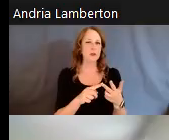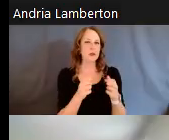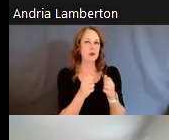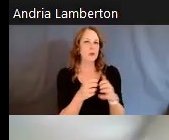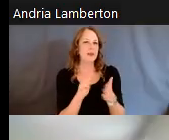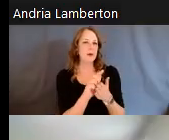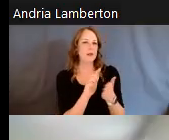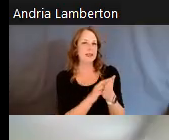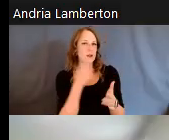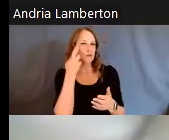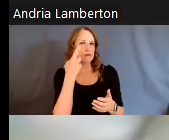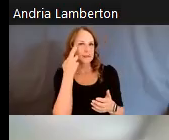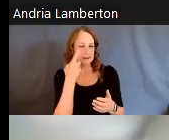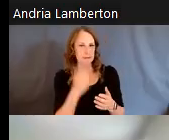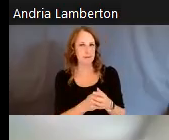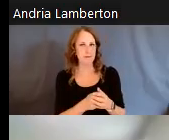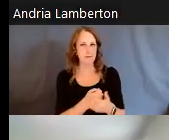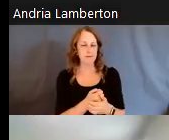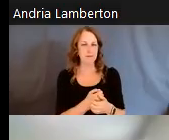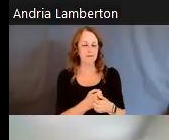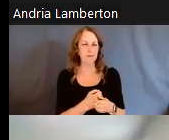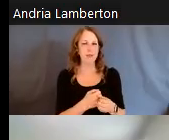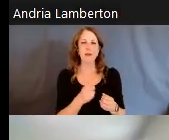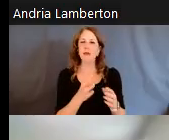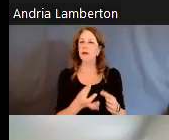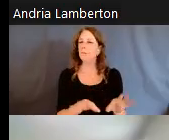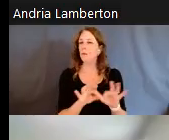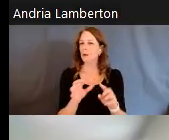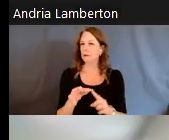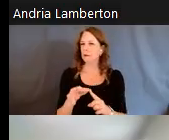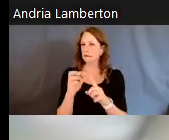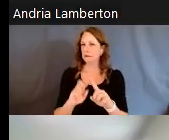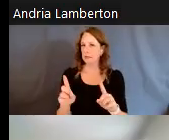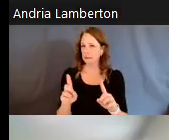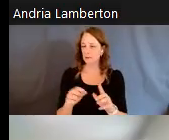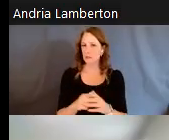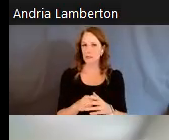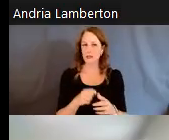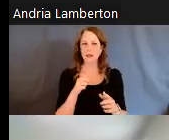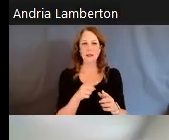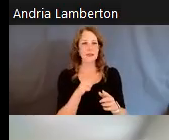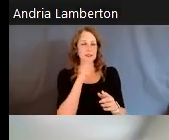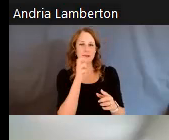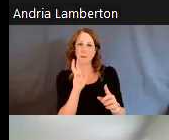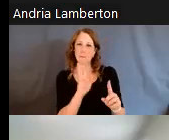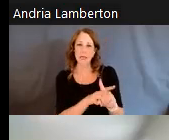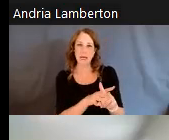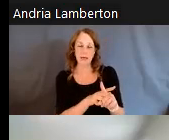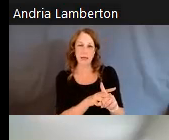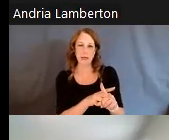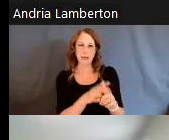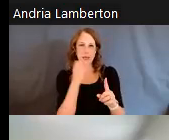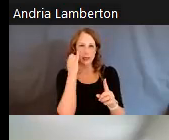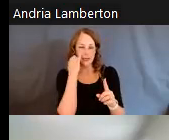legal purpose. There's also an important exception. This section does not apply to a peaceable